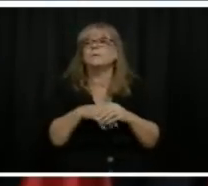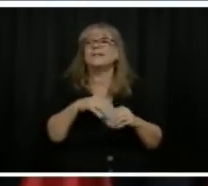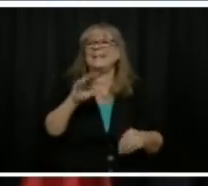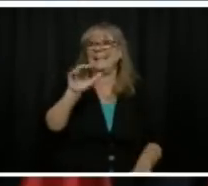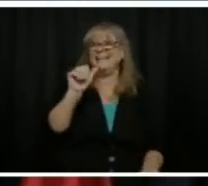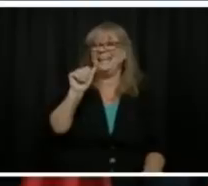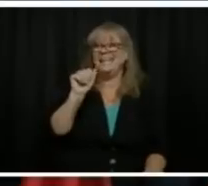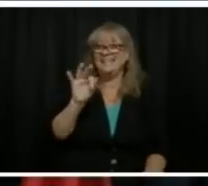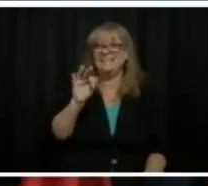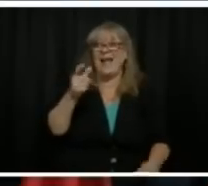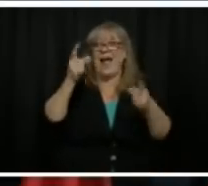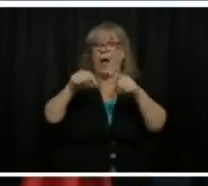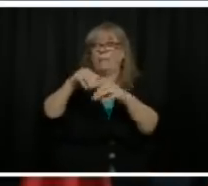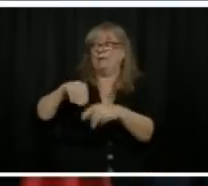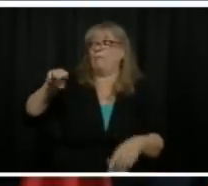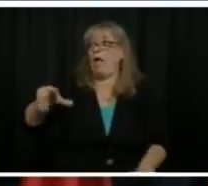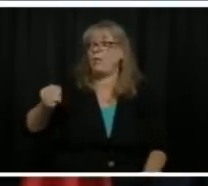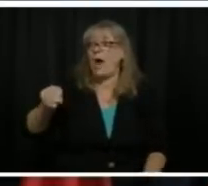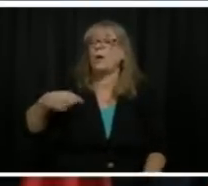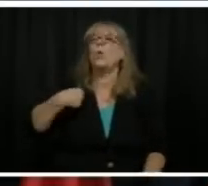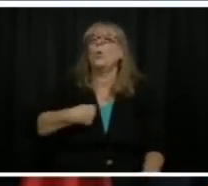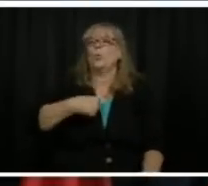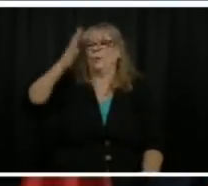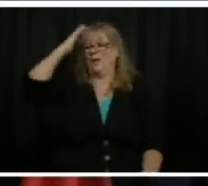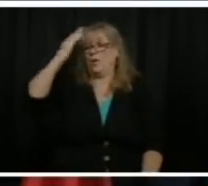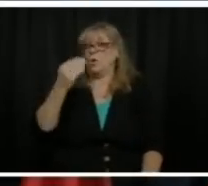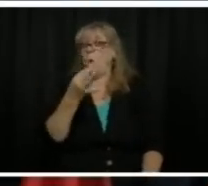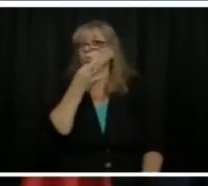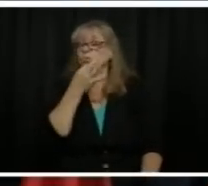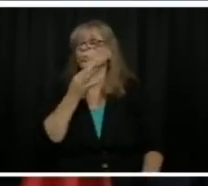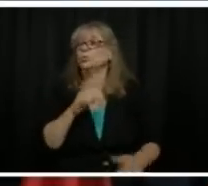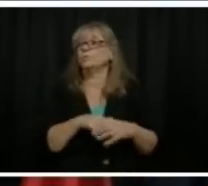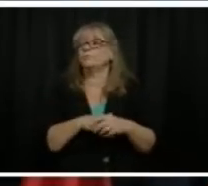quickly. Was there one more from the telephone?